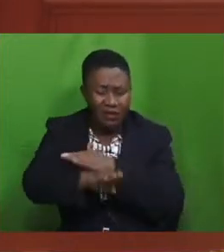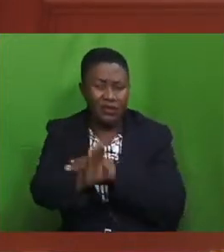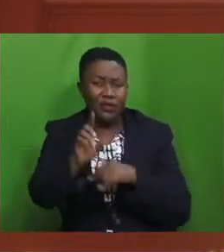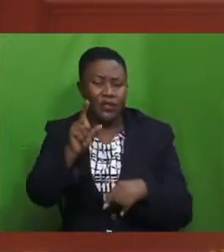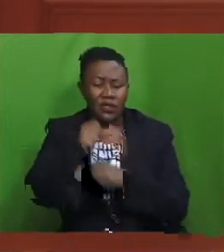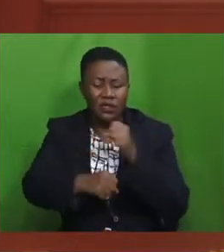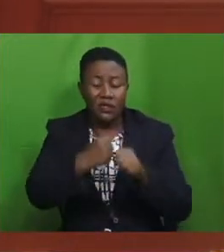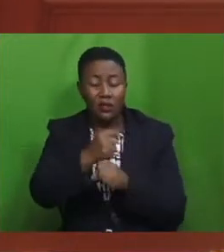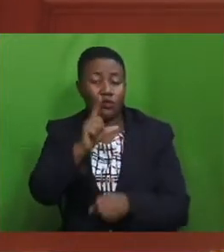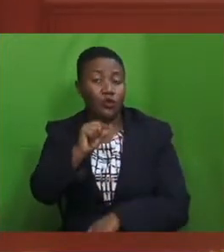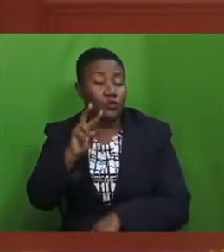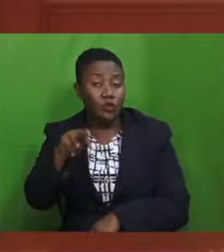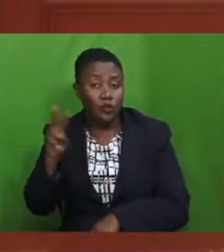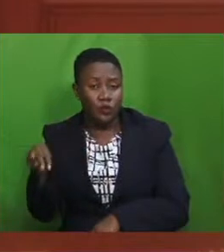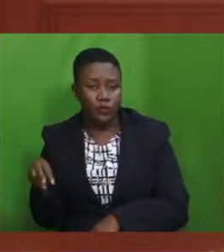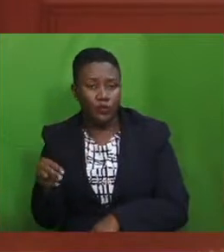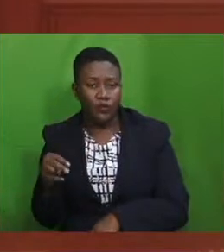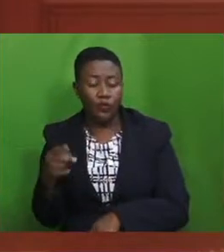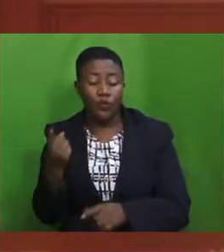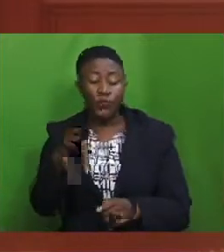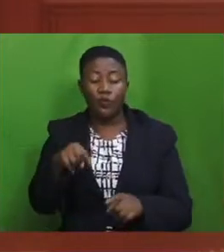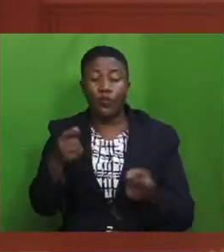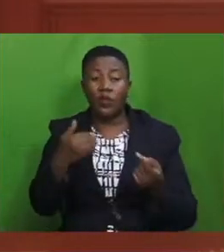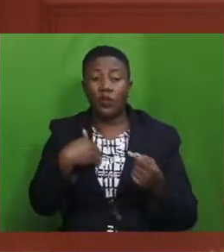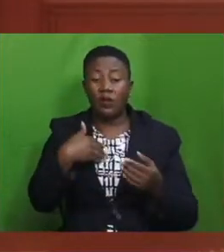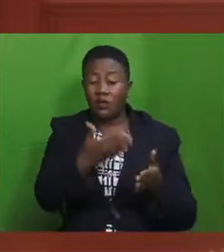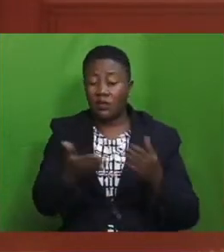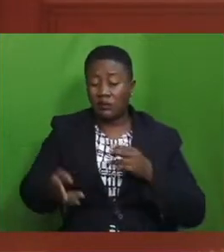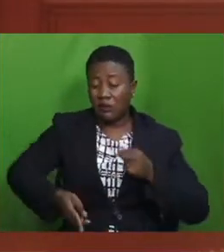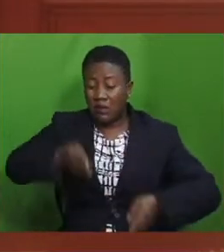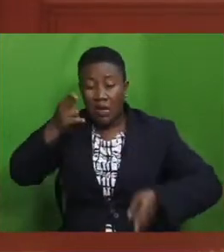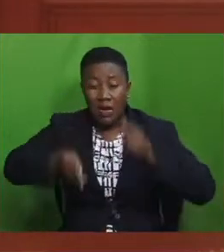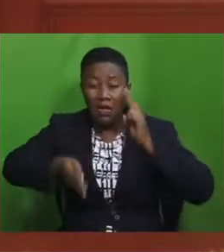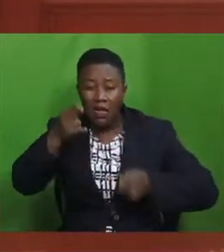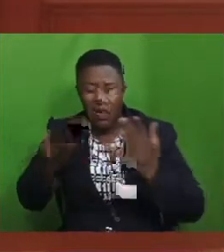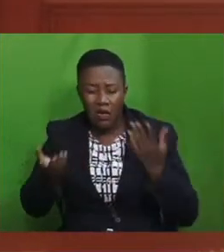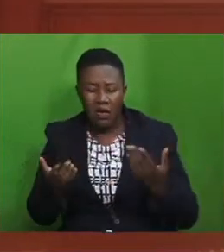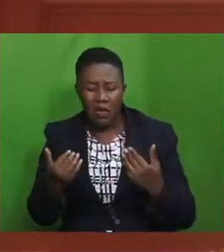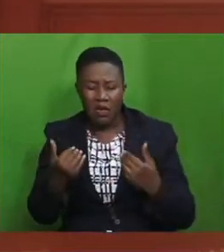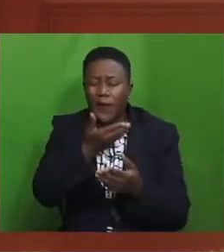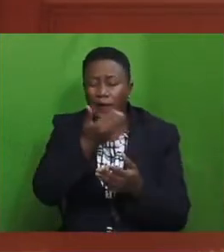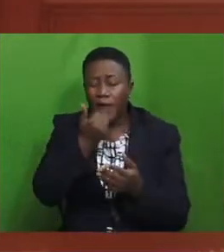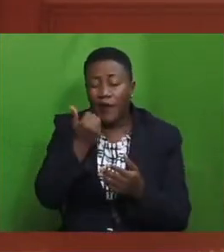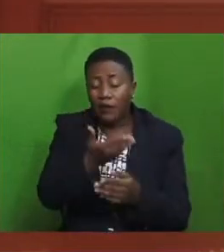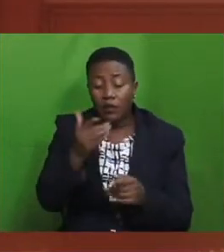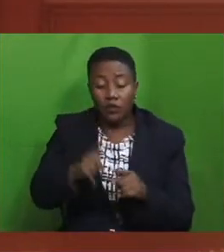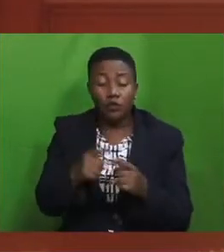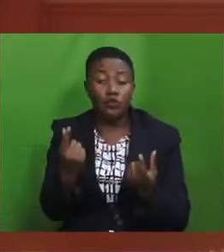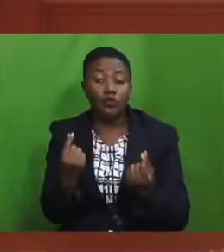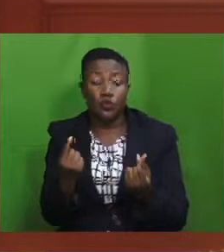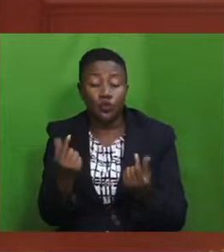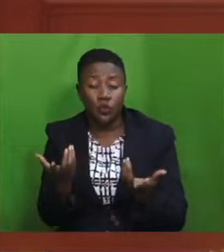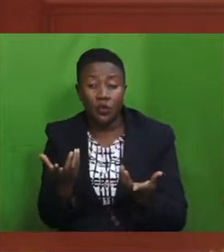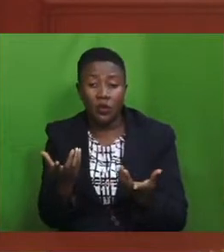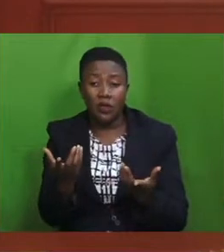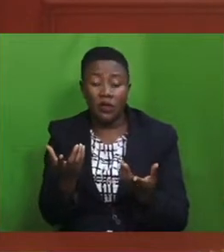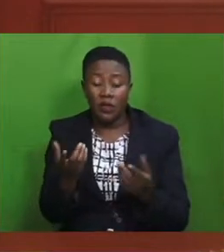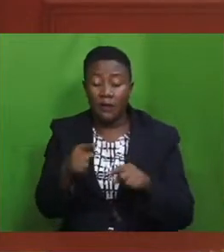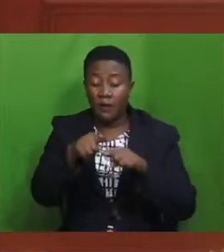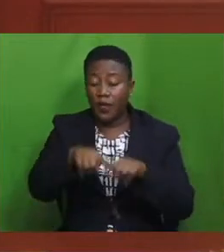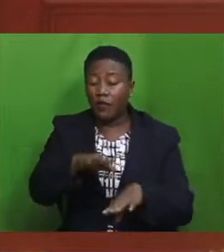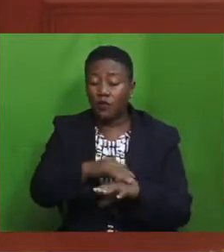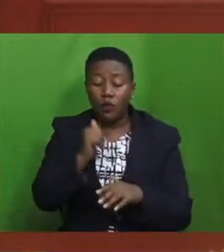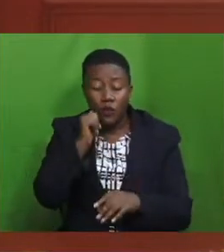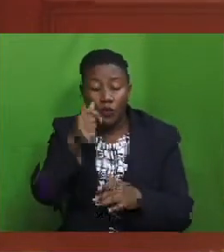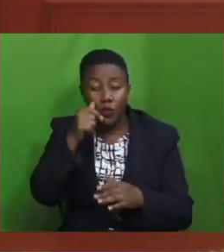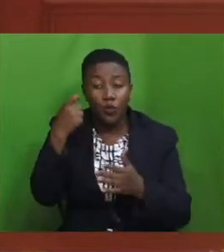2022. When you have inflation at 8 or 9%, the appropriate thing to do of a meaningful wage negotiation is